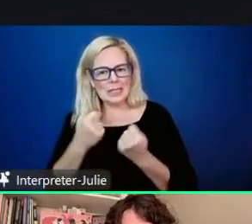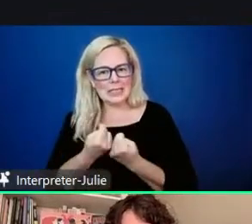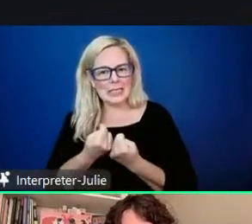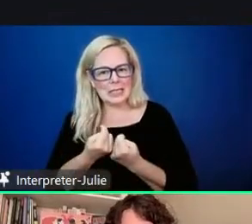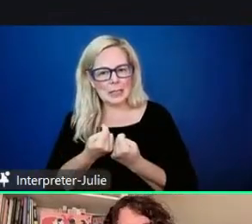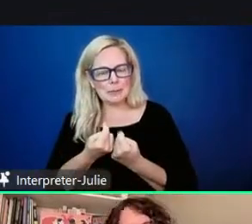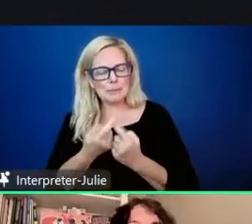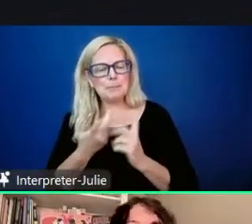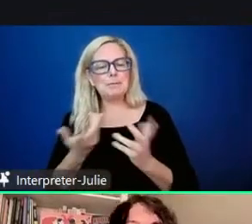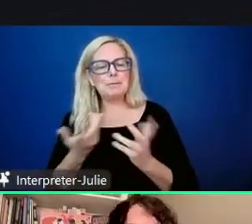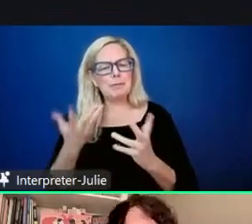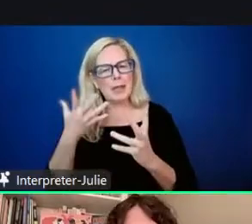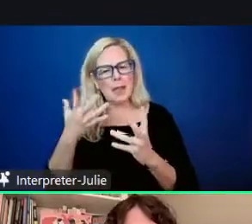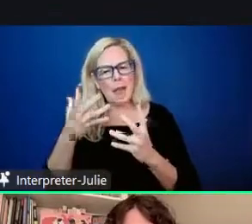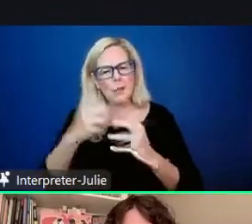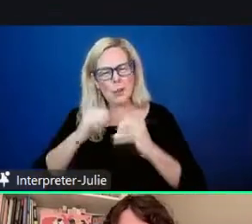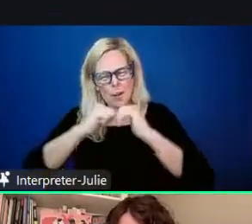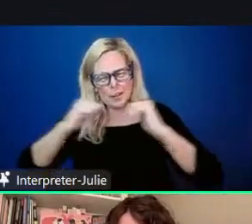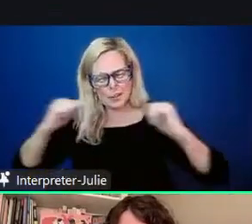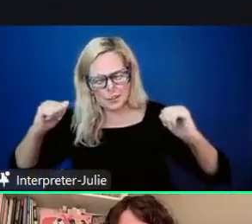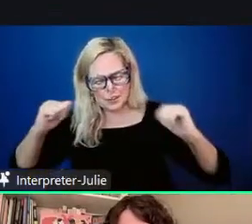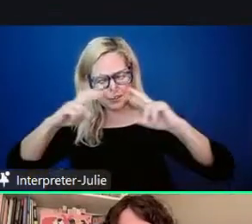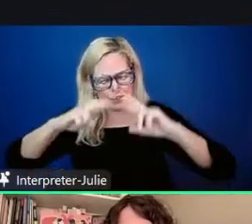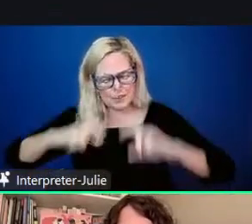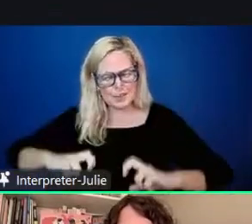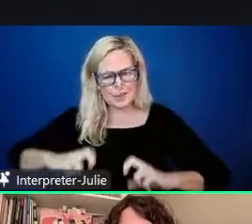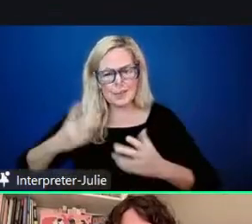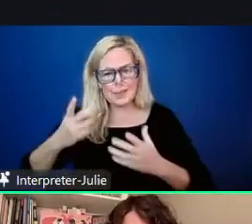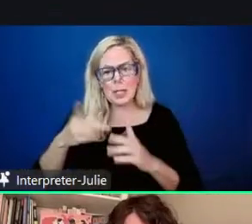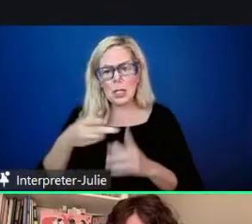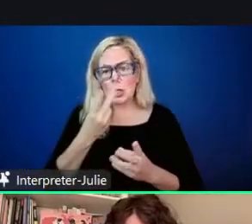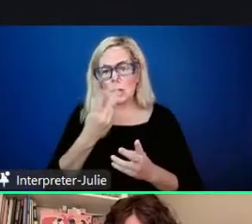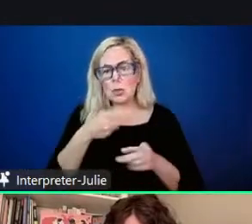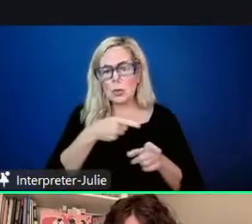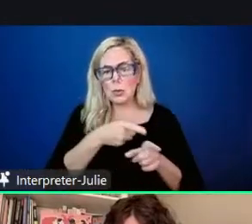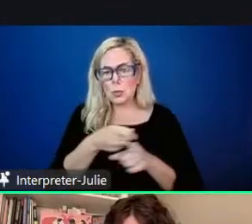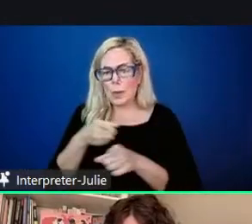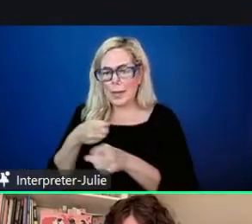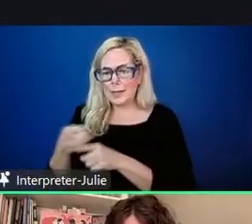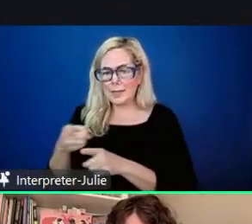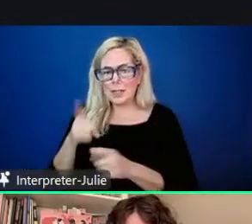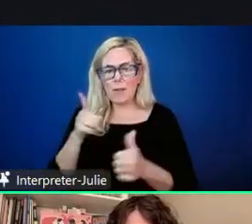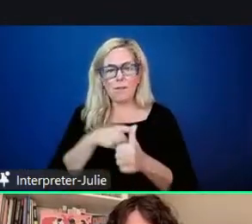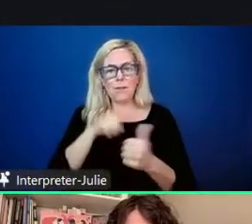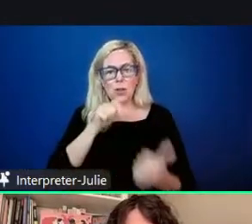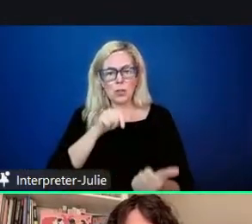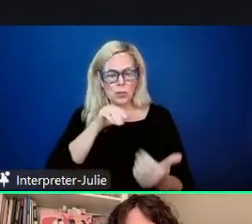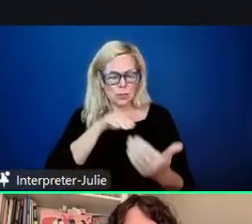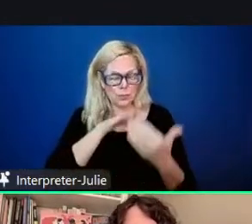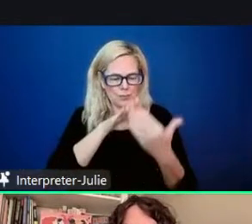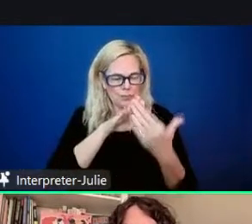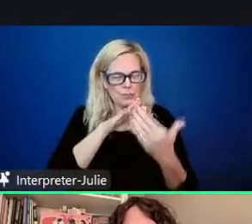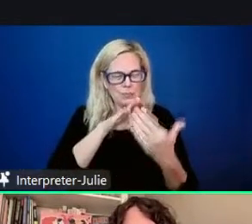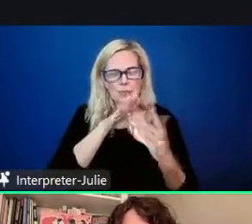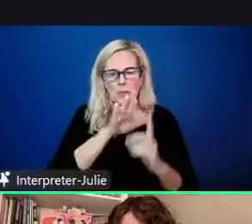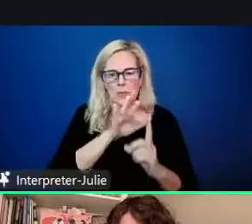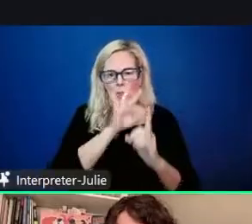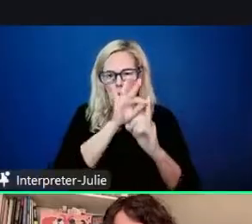We wanted to dig into that. So we took a unique approach in 2 ways. First, our focus was unique. We wanted to look at